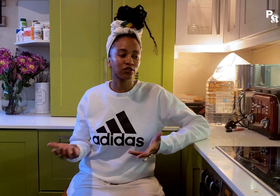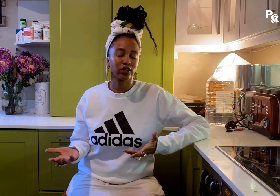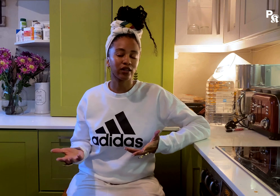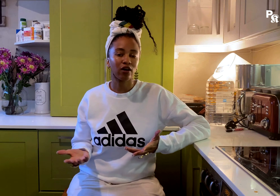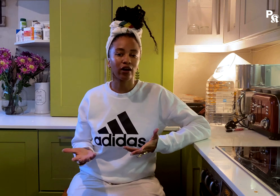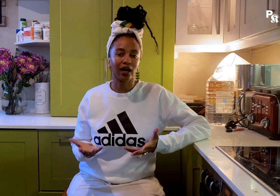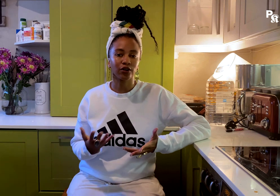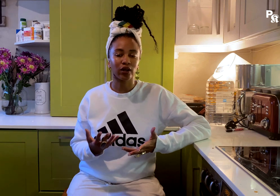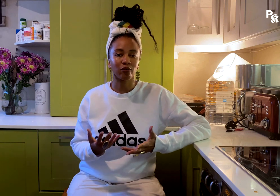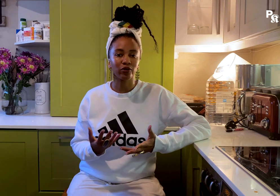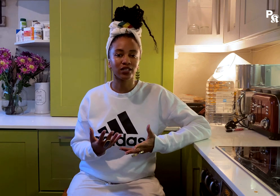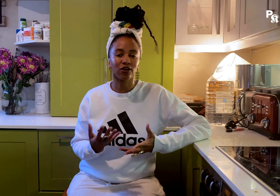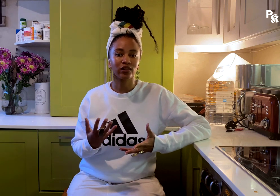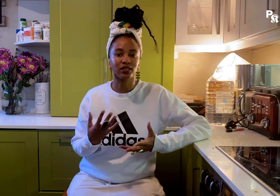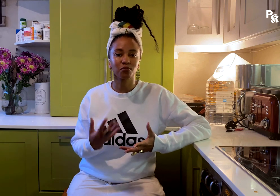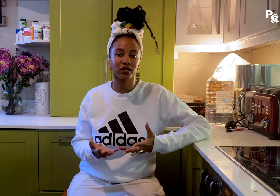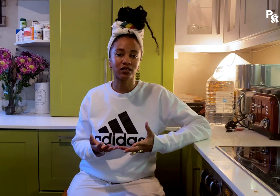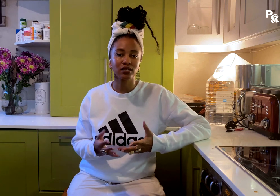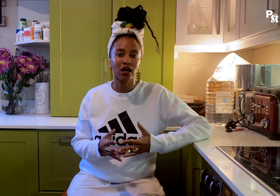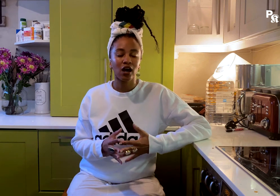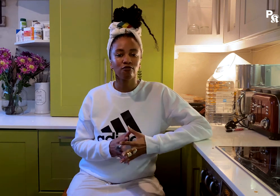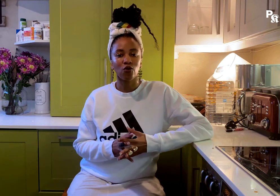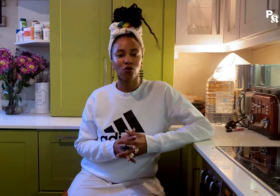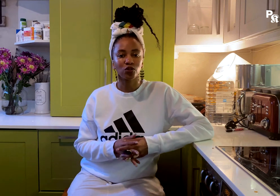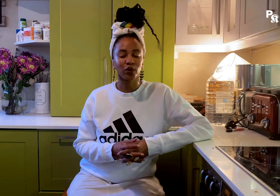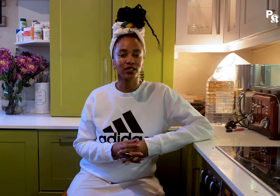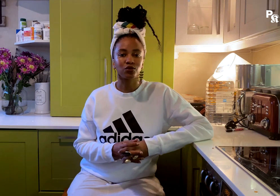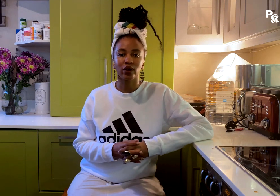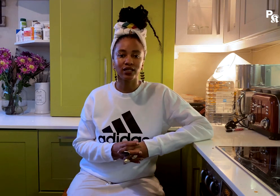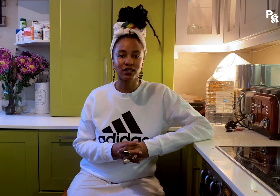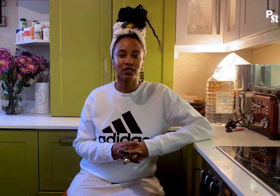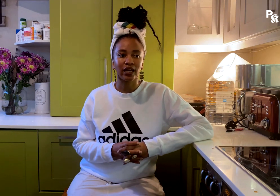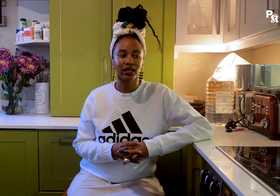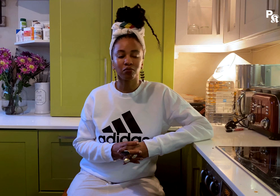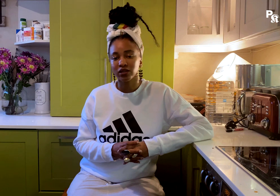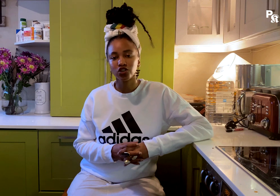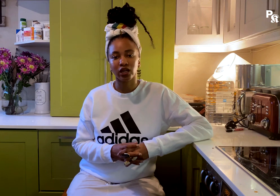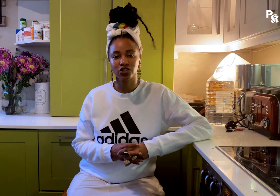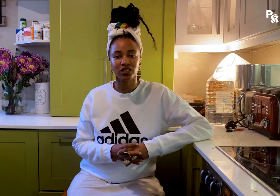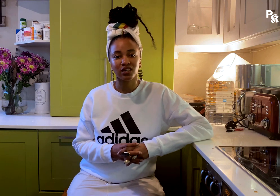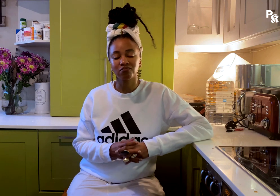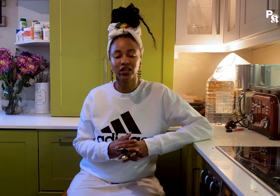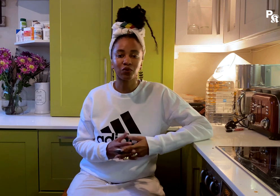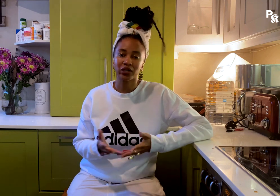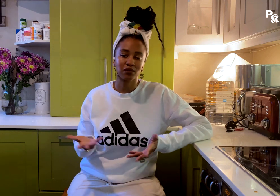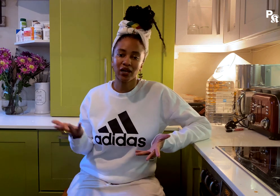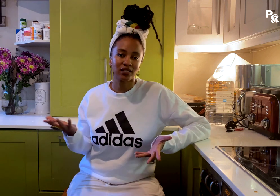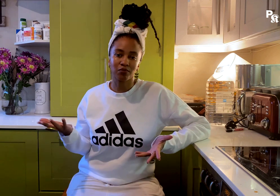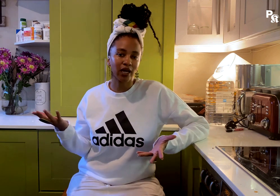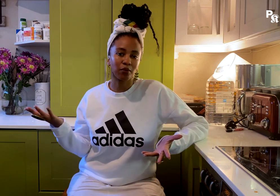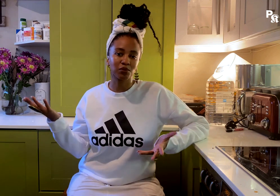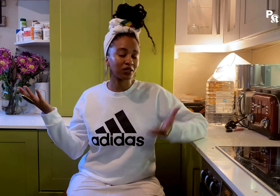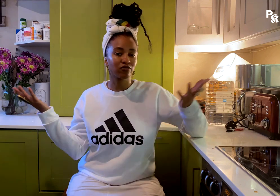been working together online, collaborating on this piece for 2020. And the biggest challenge is that the network is